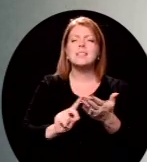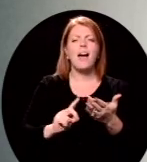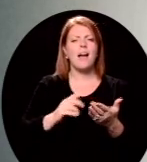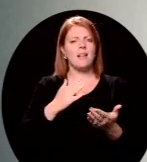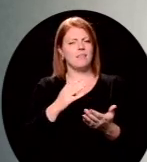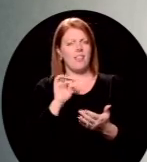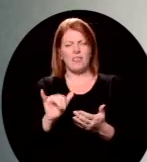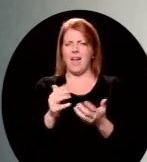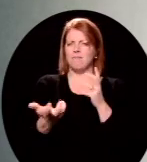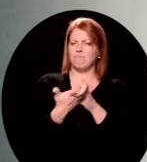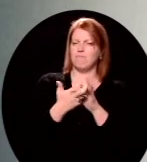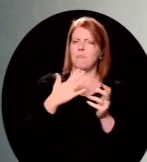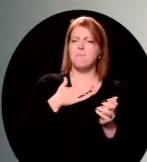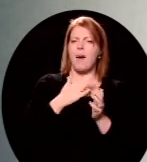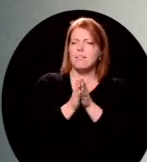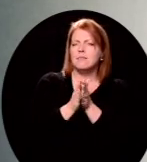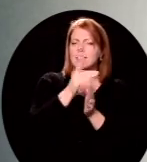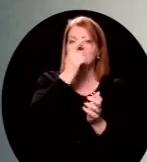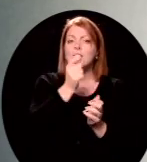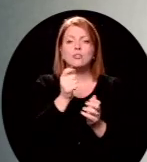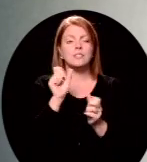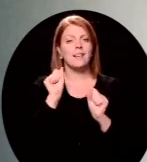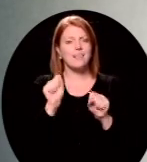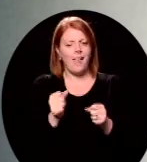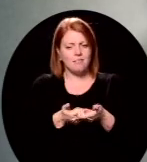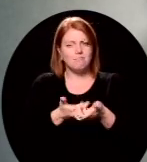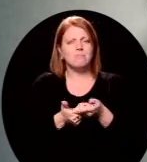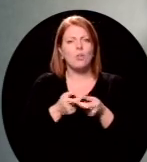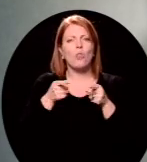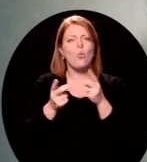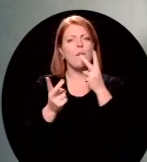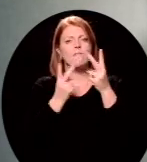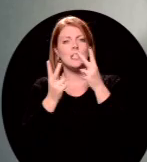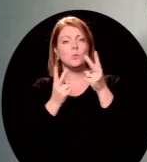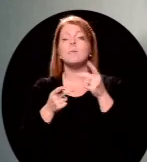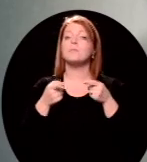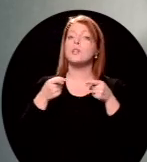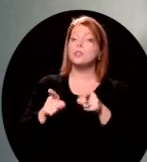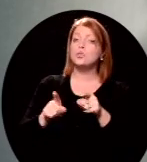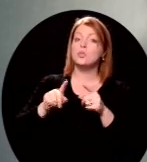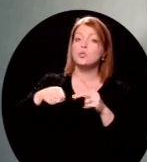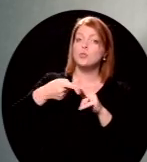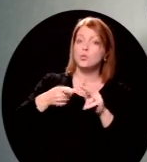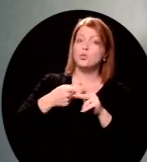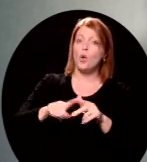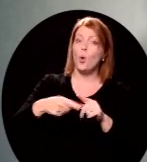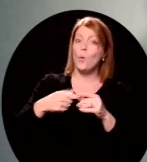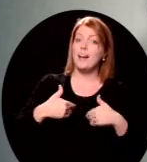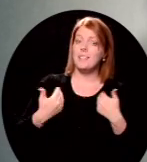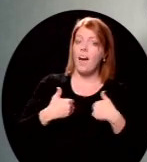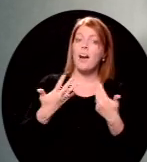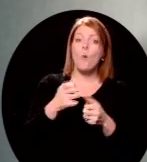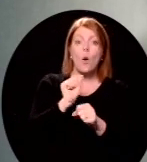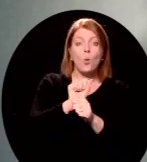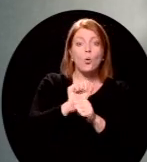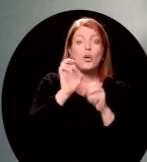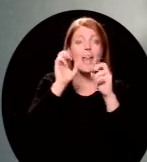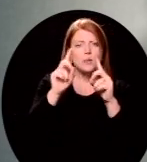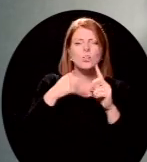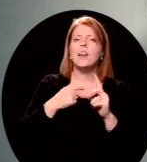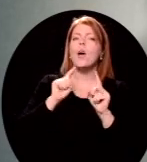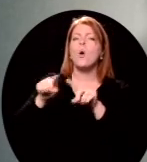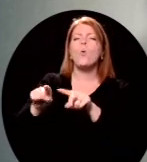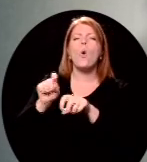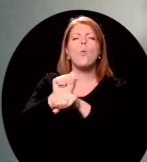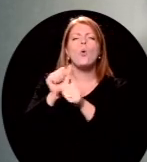my interest because it's a form of visual communication. It started really young that I wanted to work in education. I would go to preschool